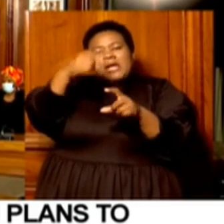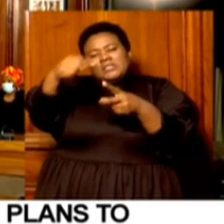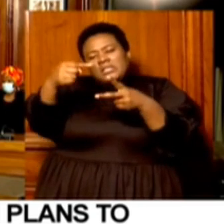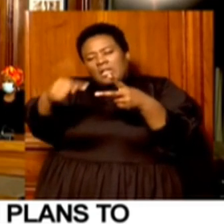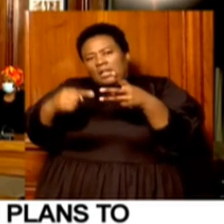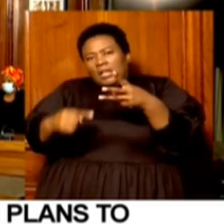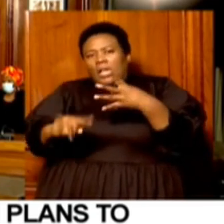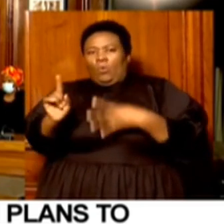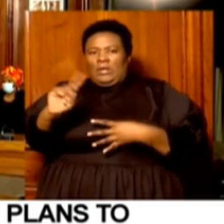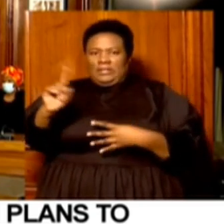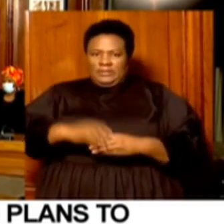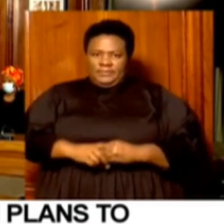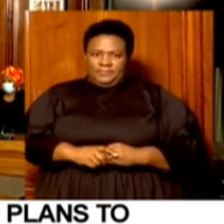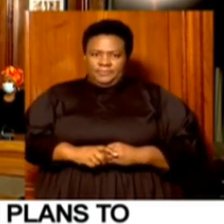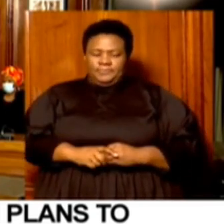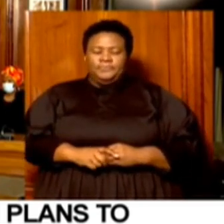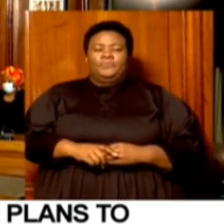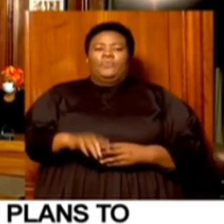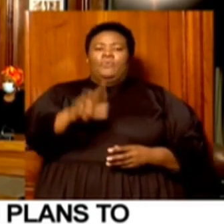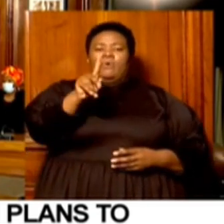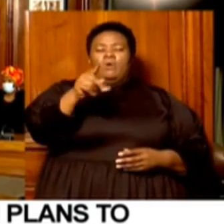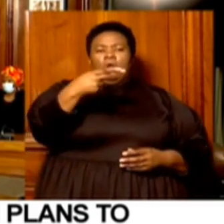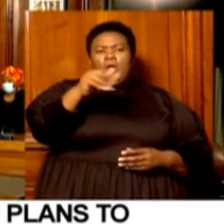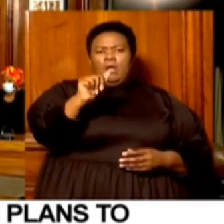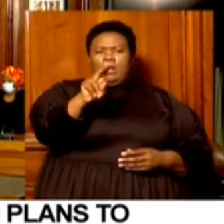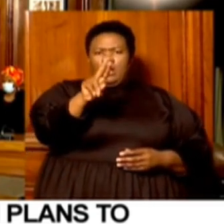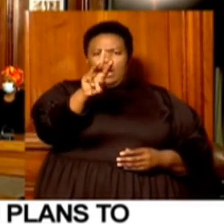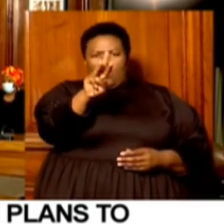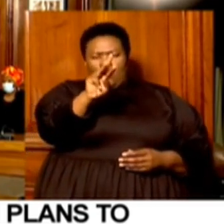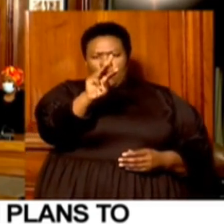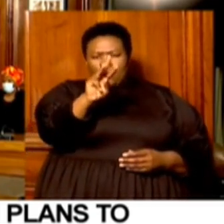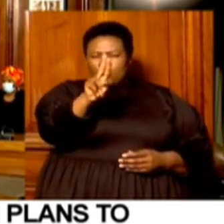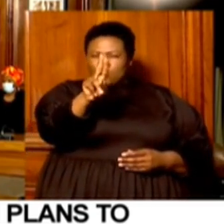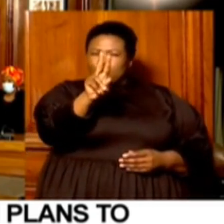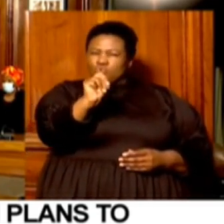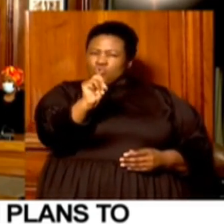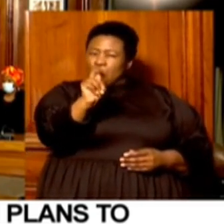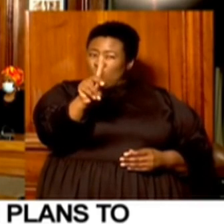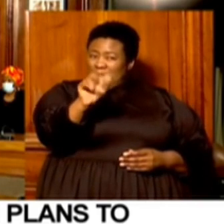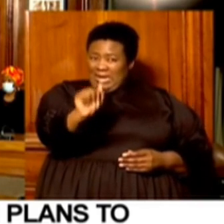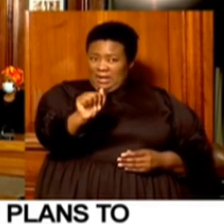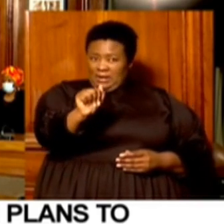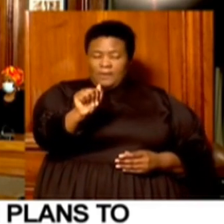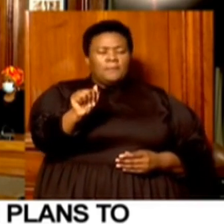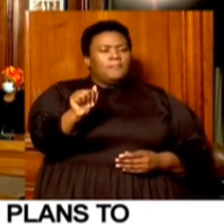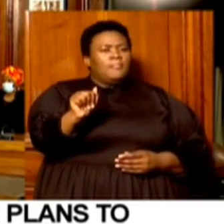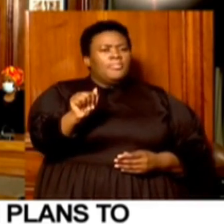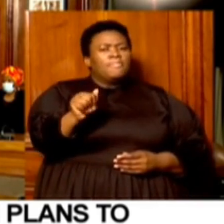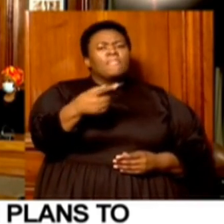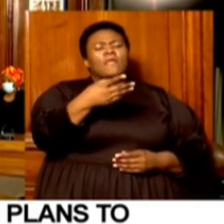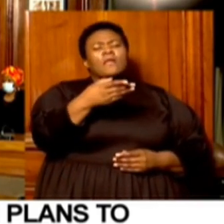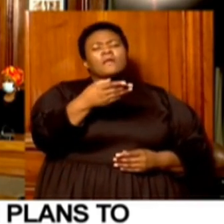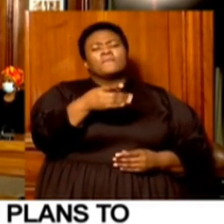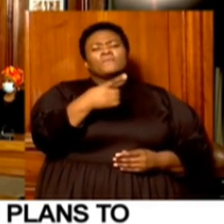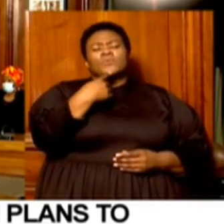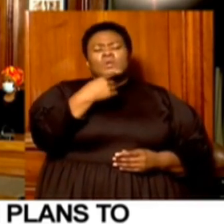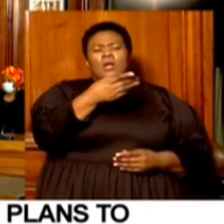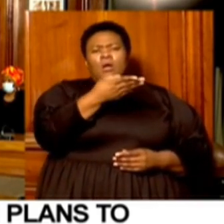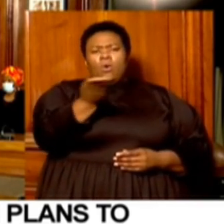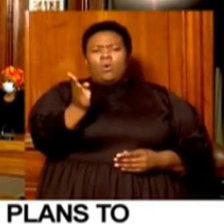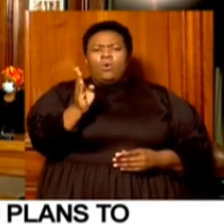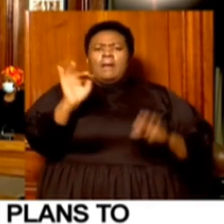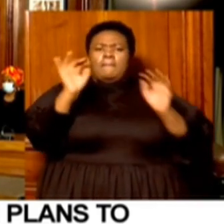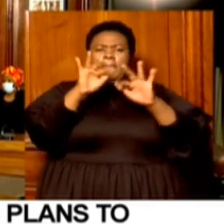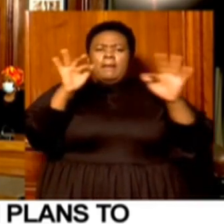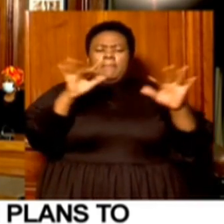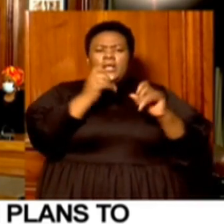Kaunda from The Citizen is asking, on the point, open quotes, all public transport vehicles must